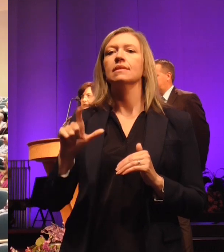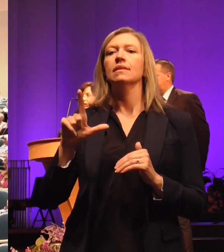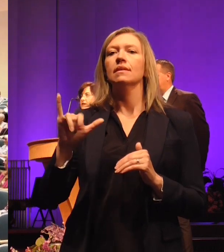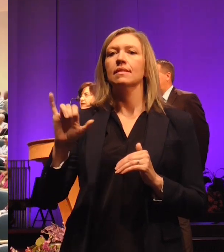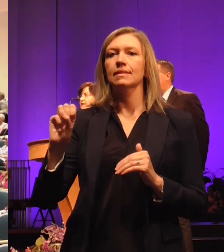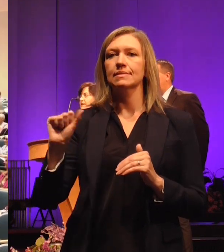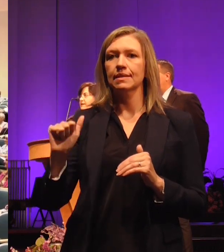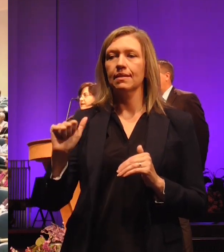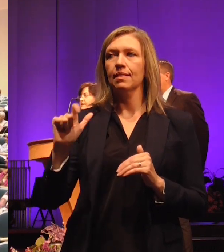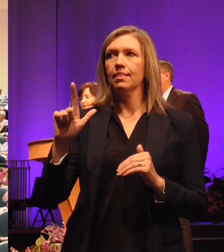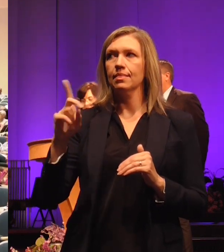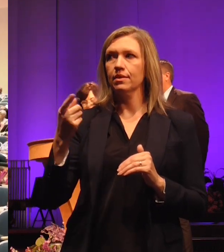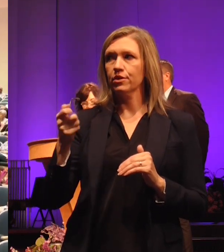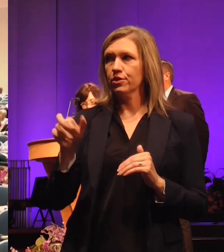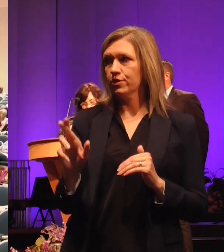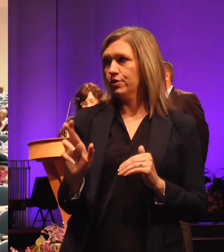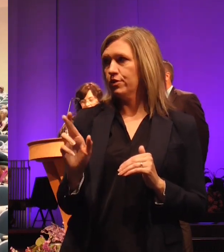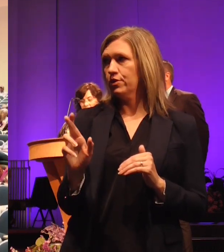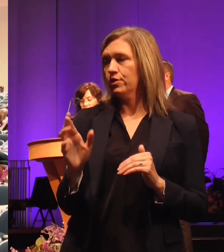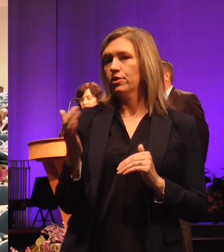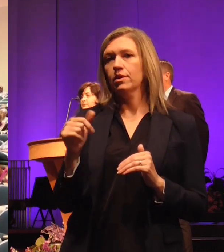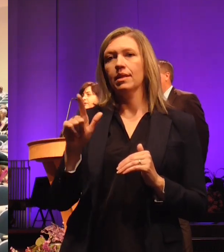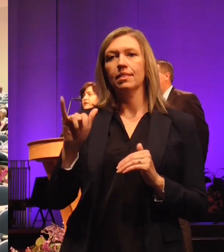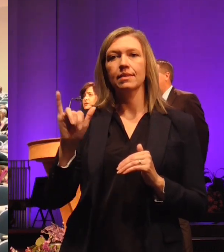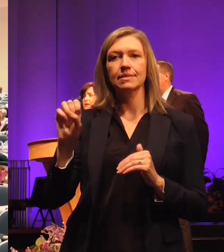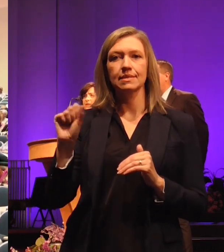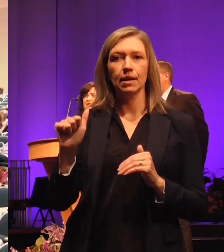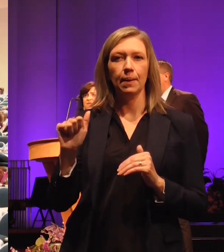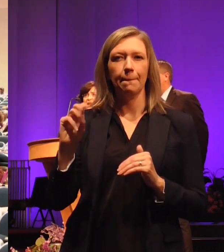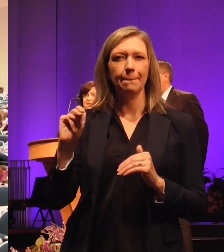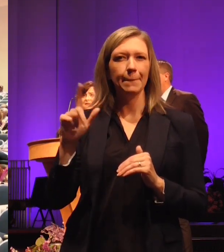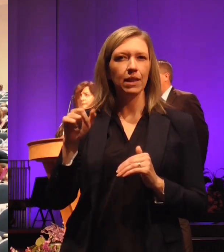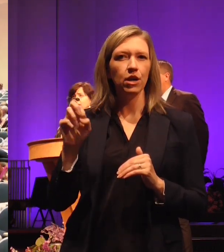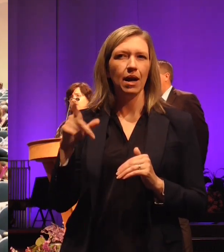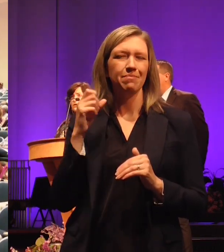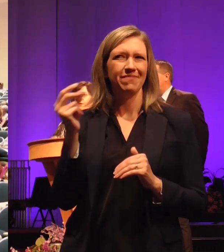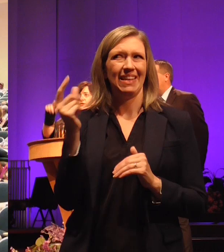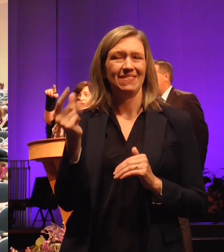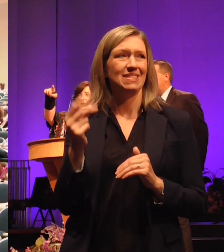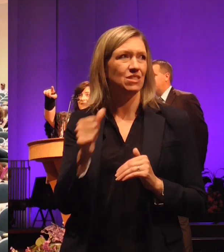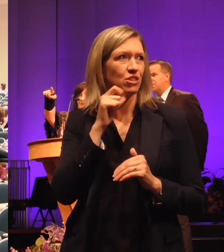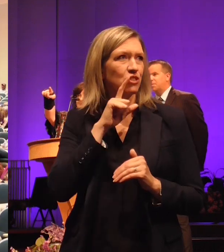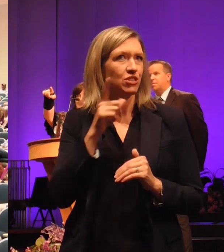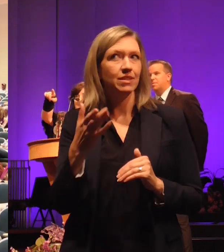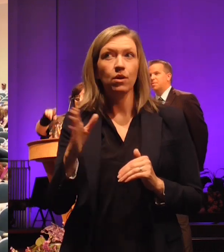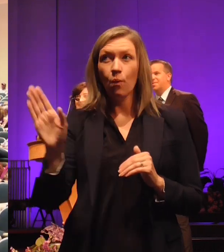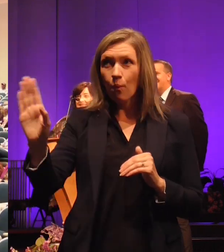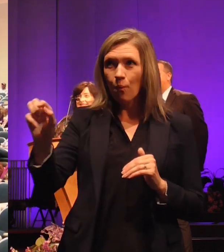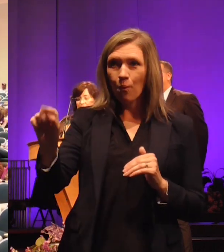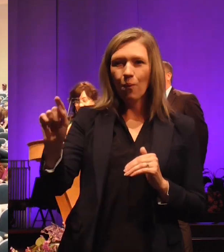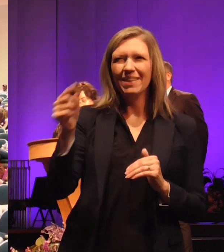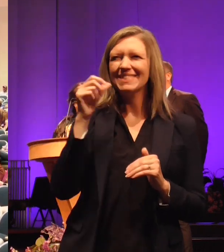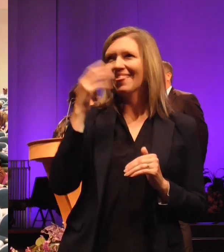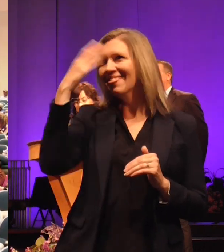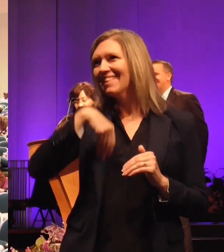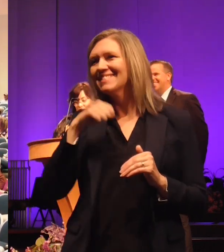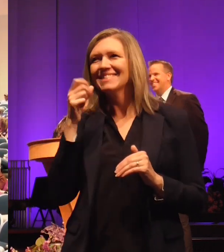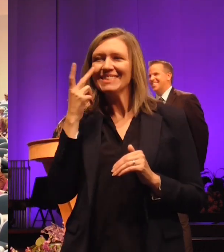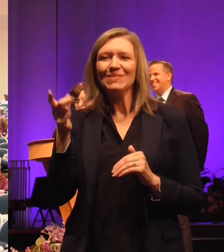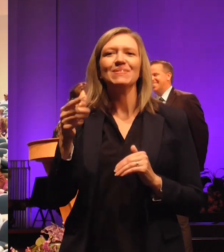Lisa Lunger, Lisa Miller. I'm moving through some of these fast because I'm not sure. Oh, there's Tanya. Hi, Tanya. I didn't see you